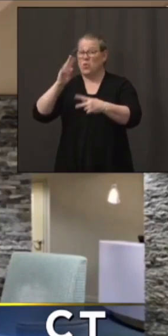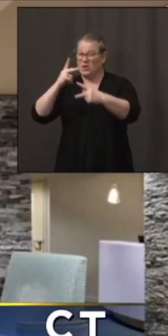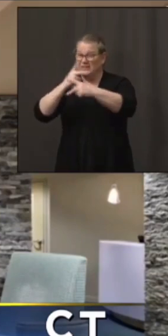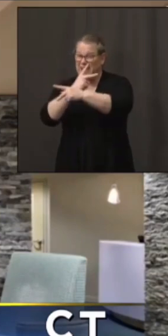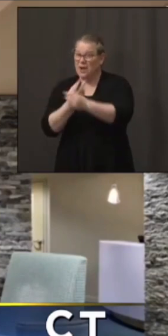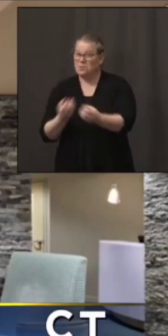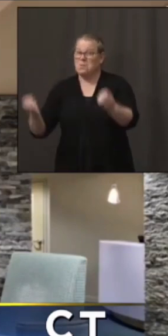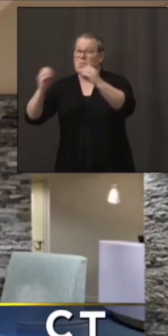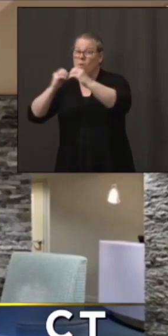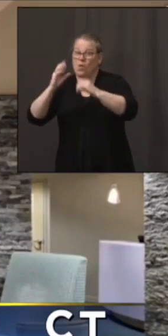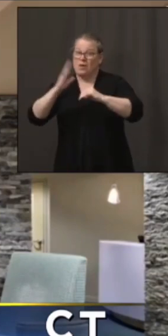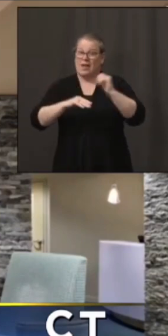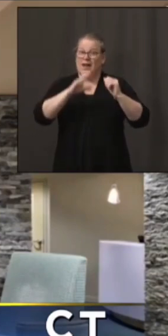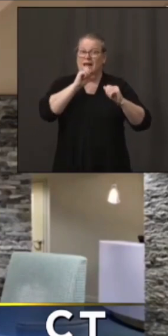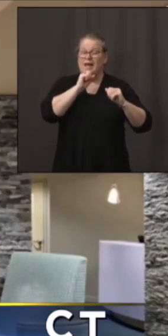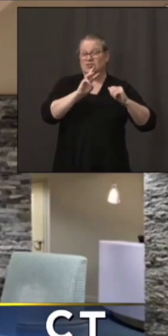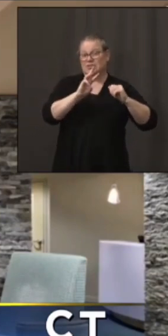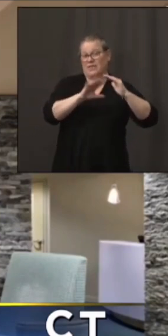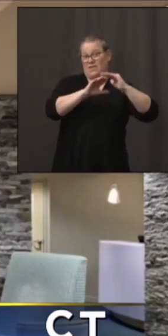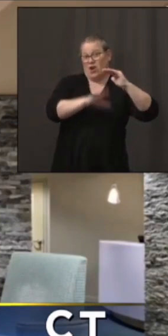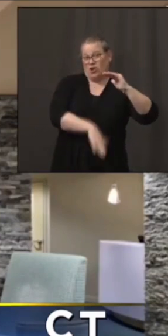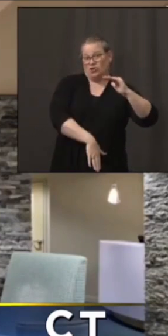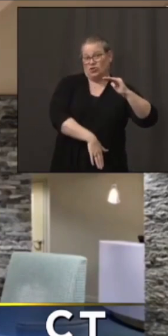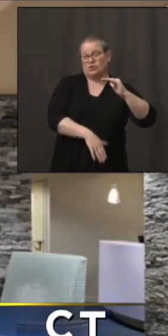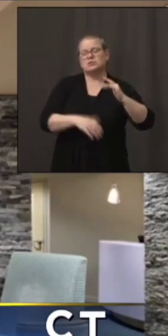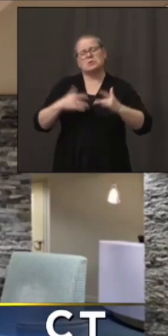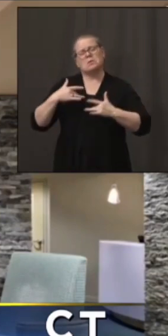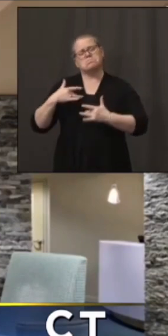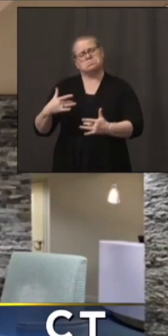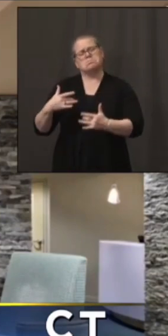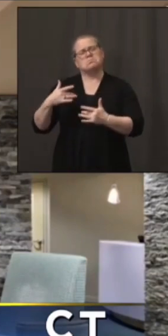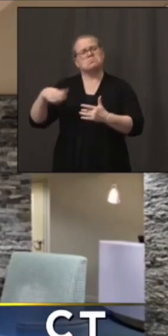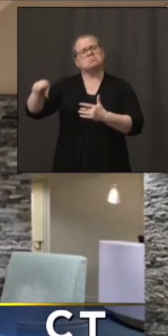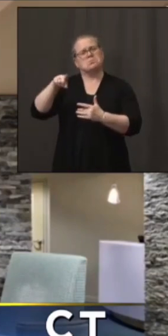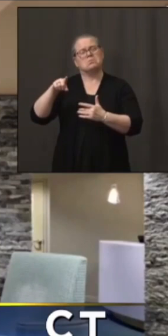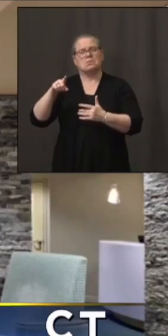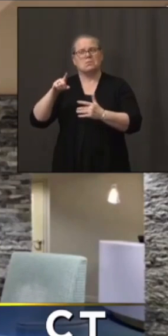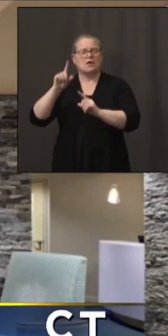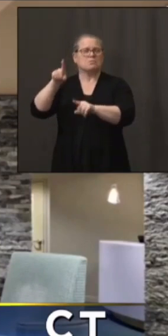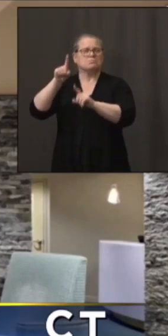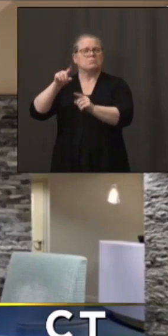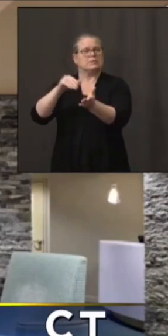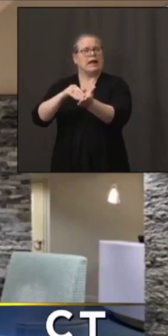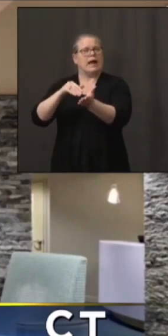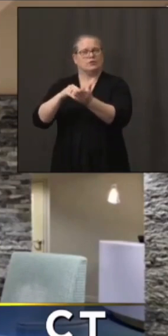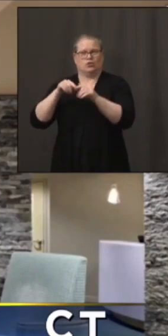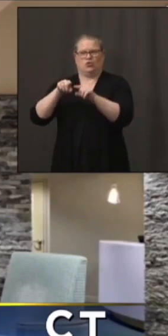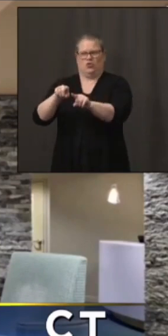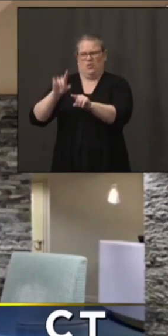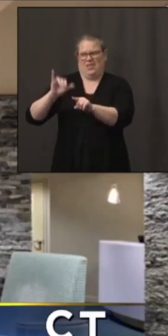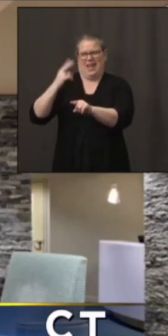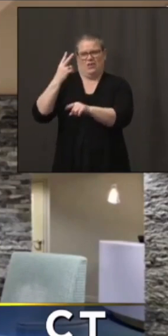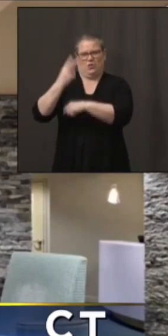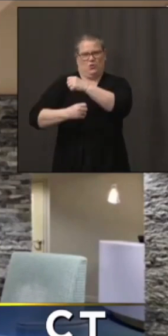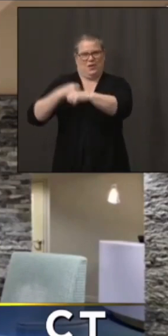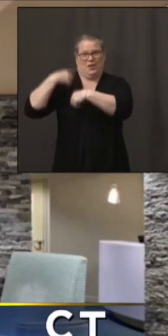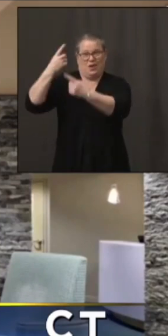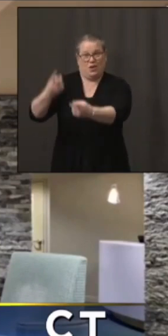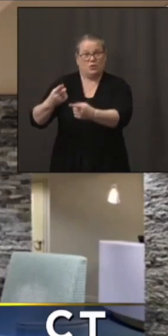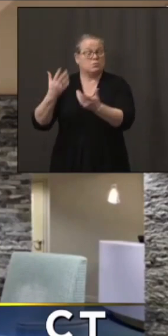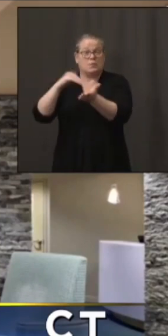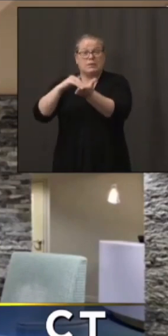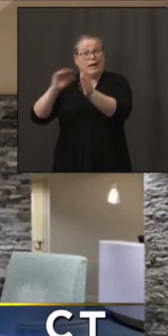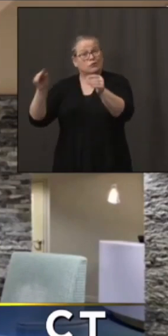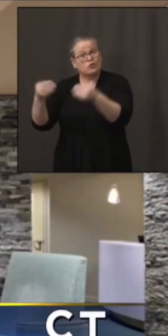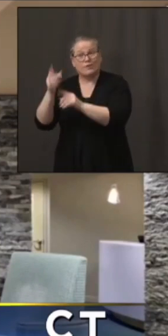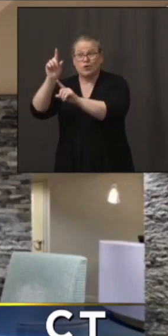population. So chances are they've had multiple encounters during that 2-year period, either through a physician office